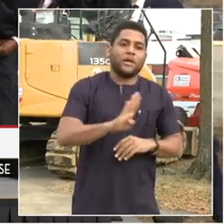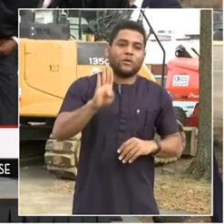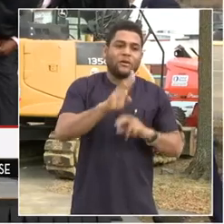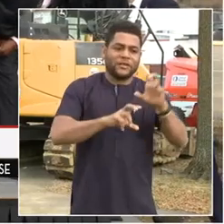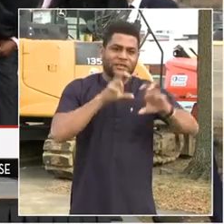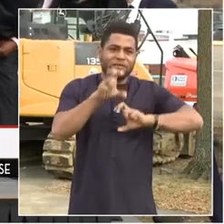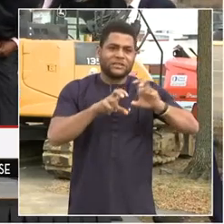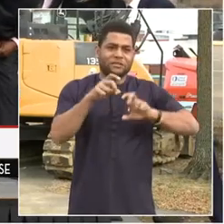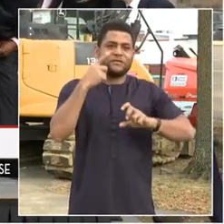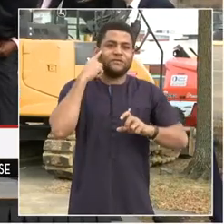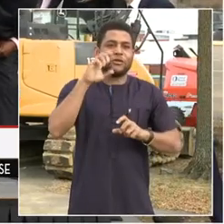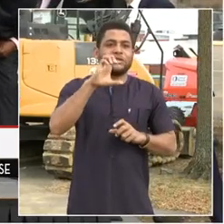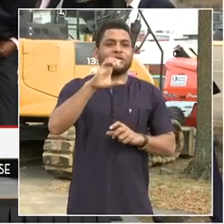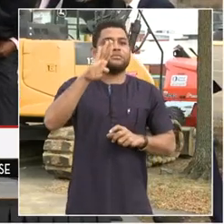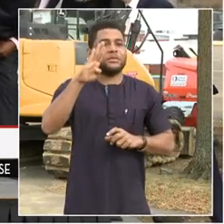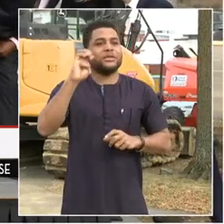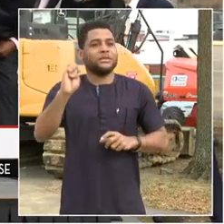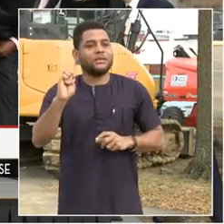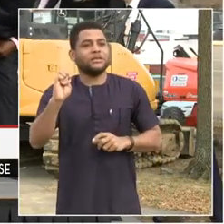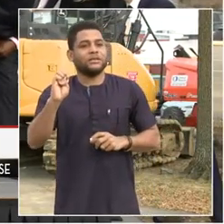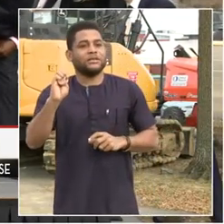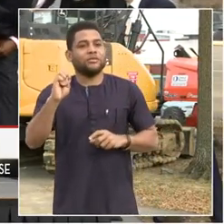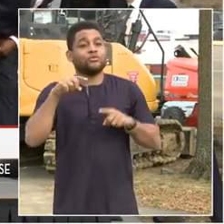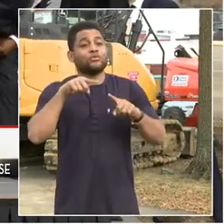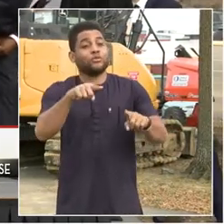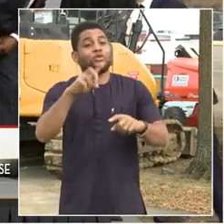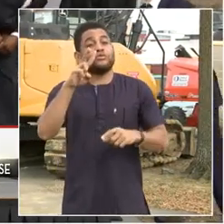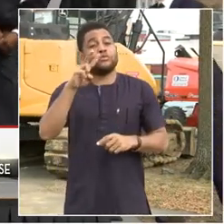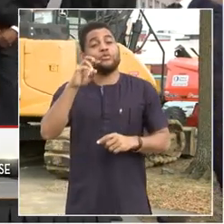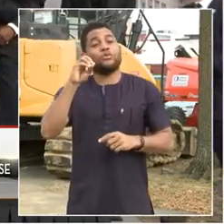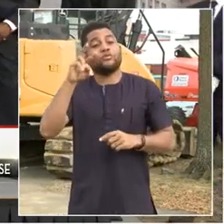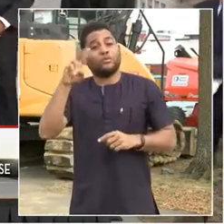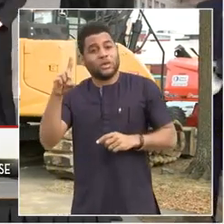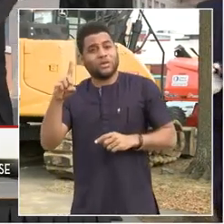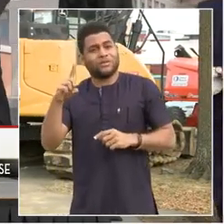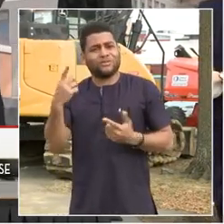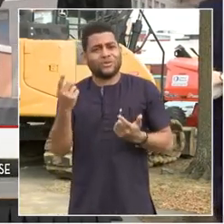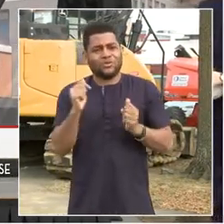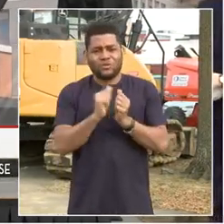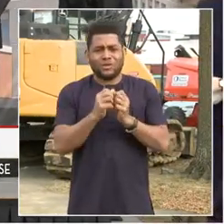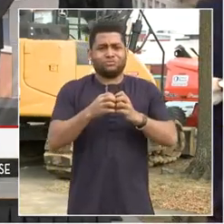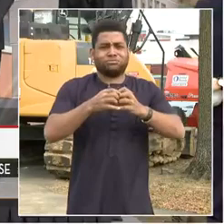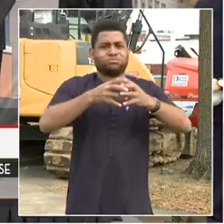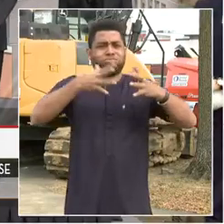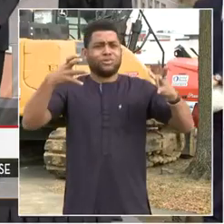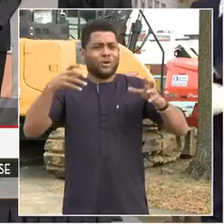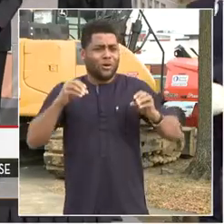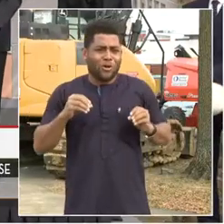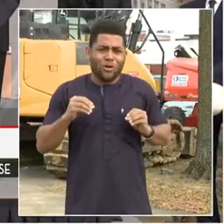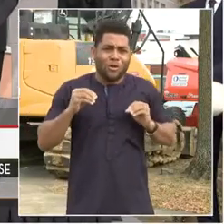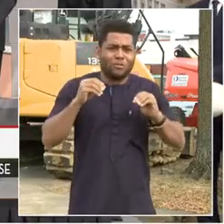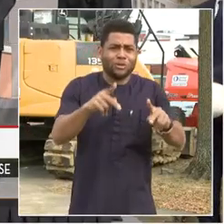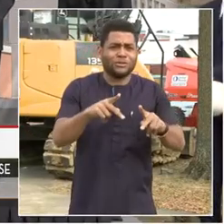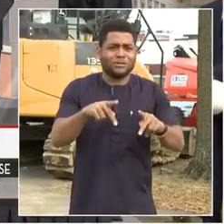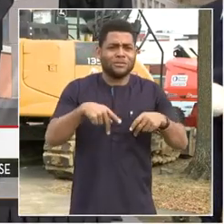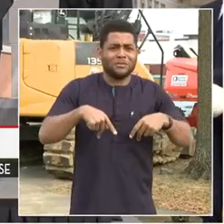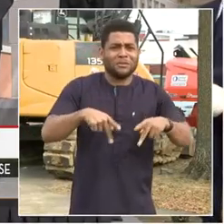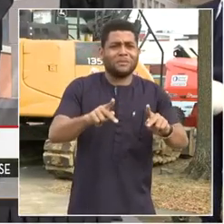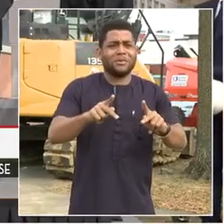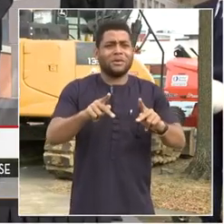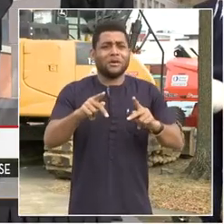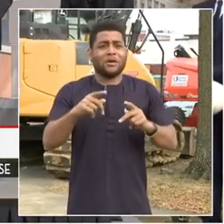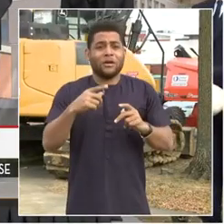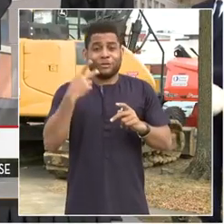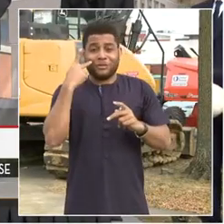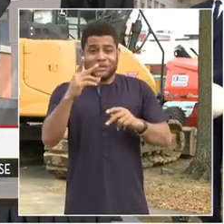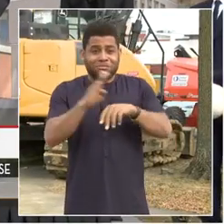2021. So we've grown opportunities in the district, and as a result, we see our companies growing as well.